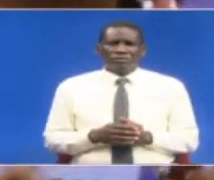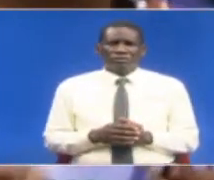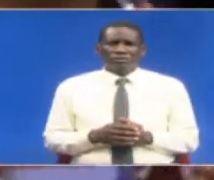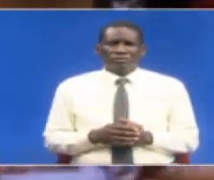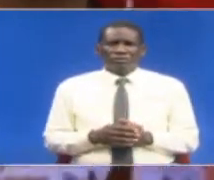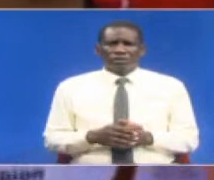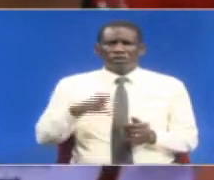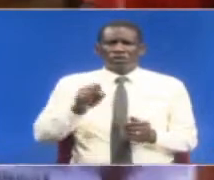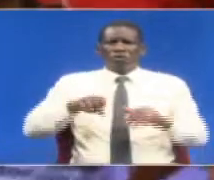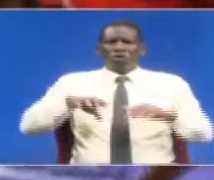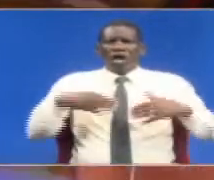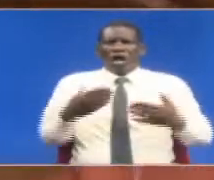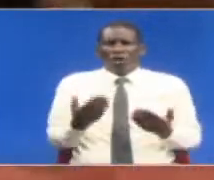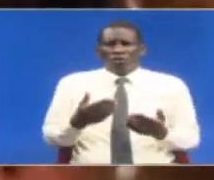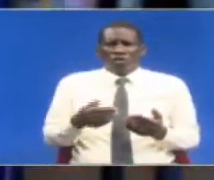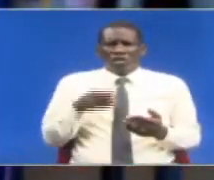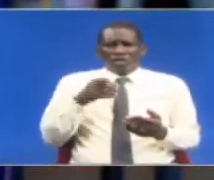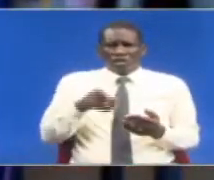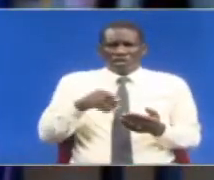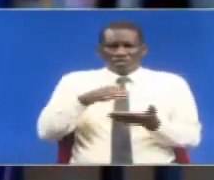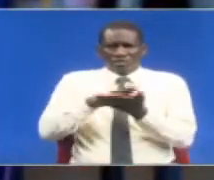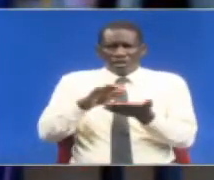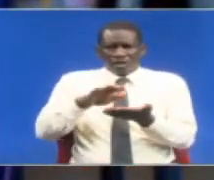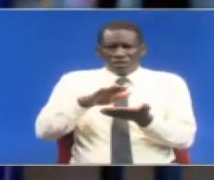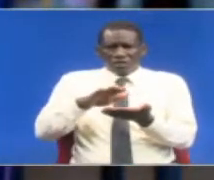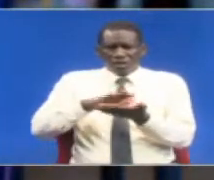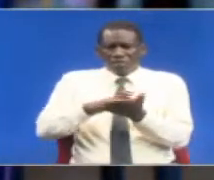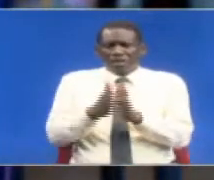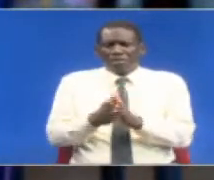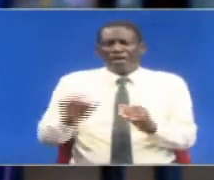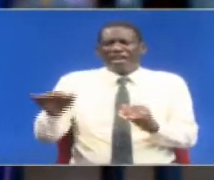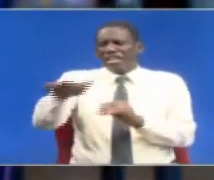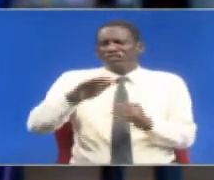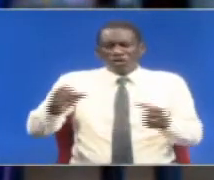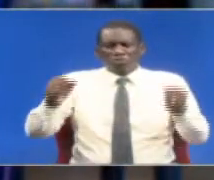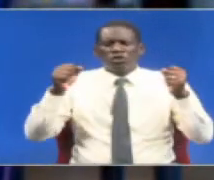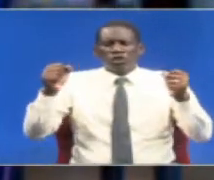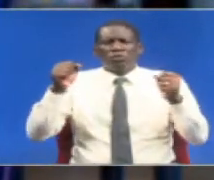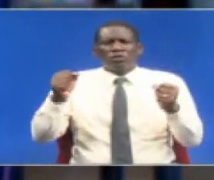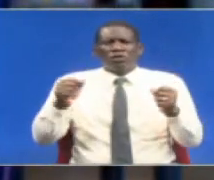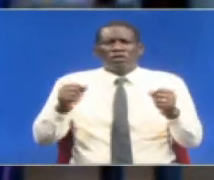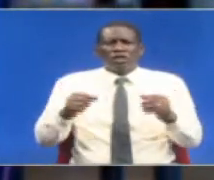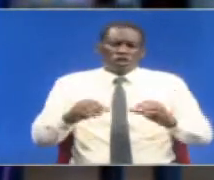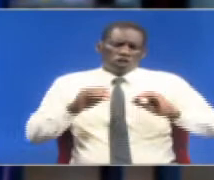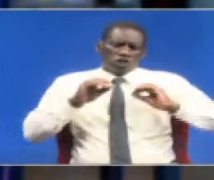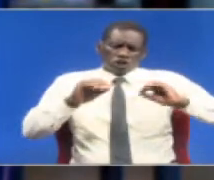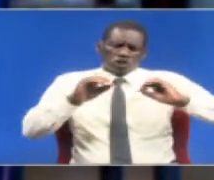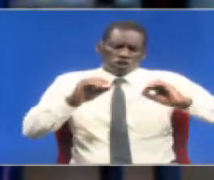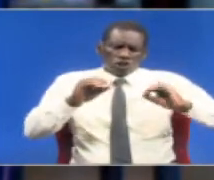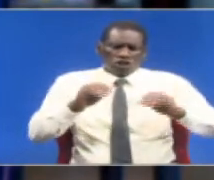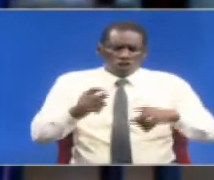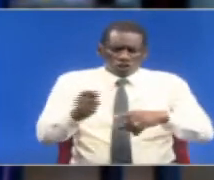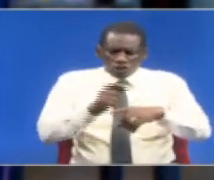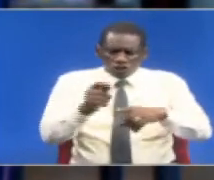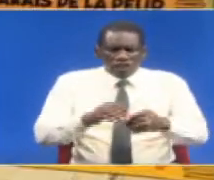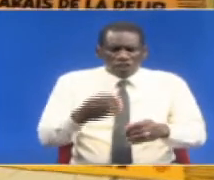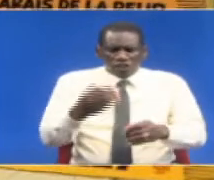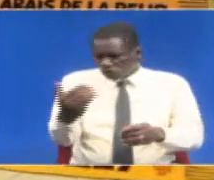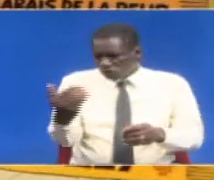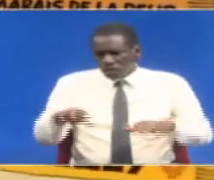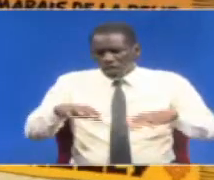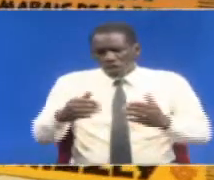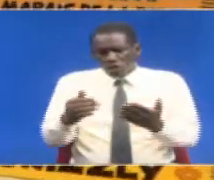So How Just Who Became an Environment Champion goes a long way into teaching and training kids how to take care of the